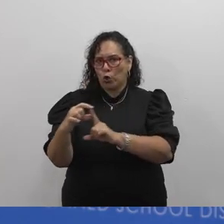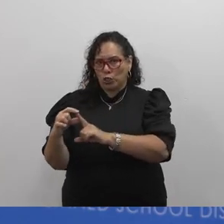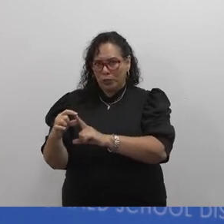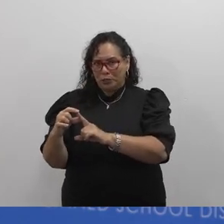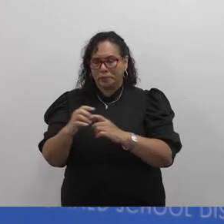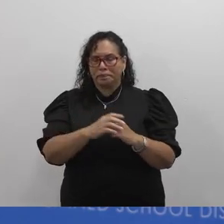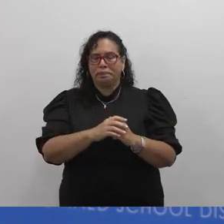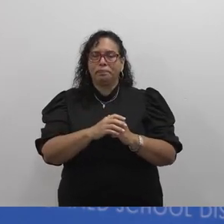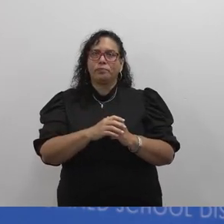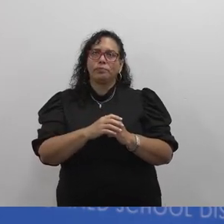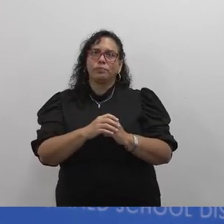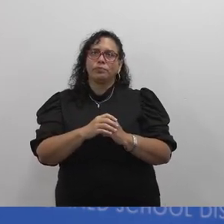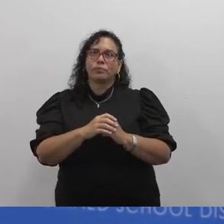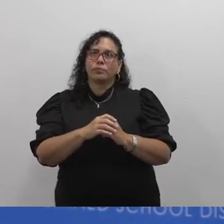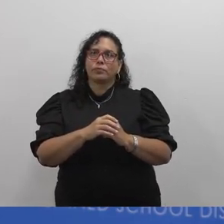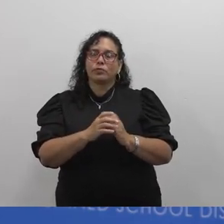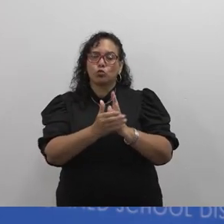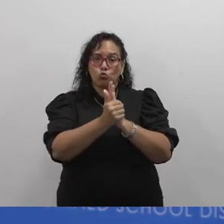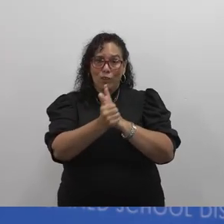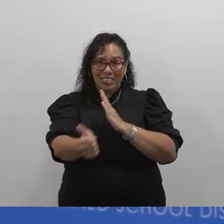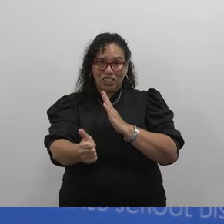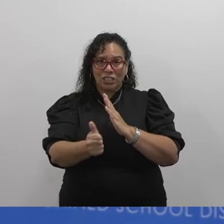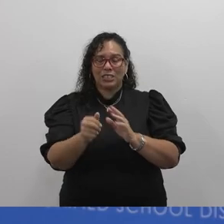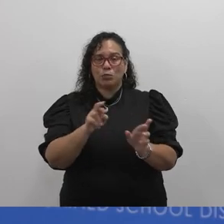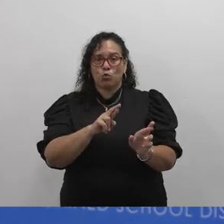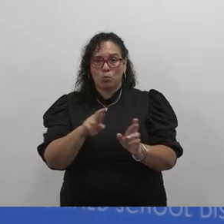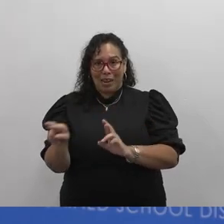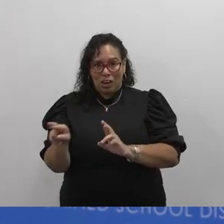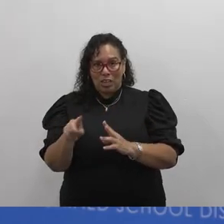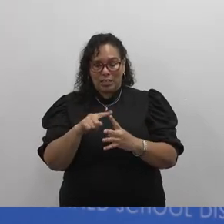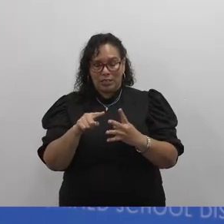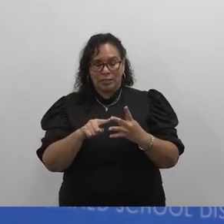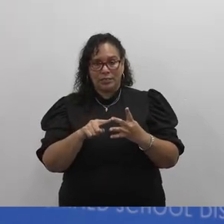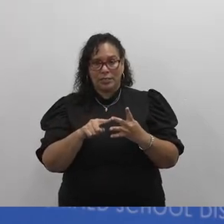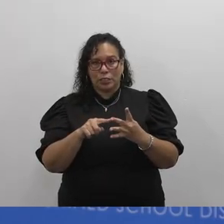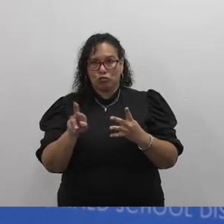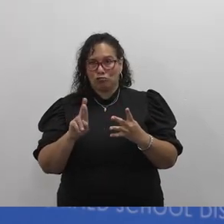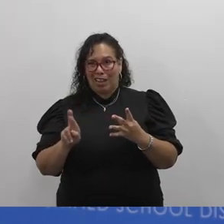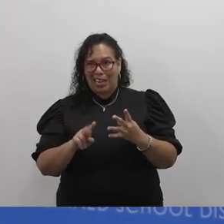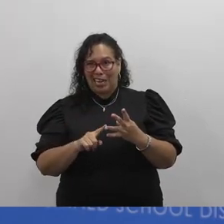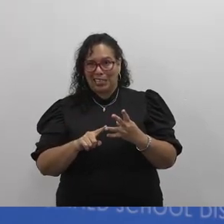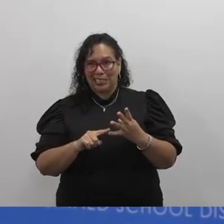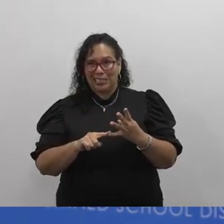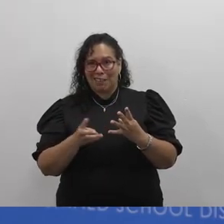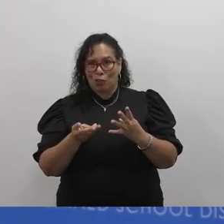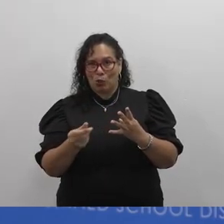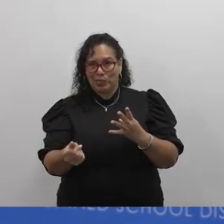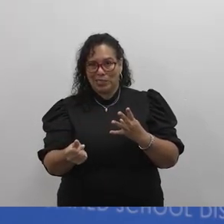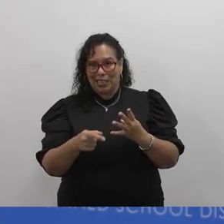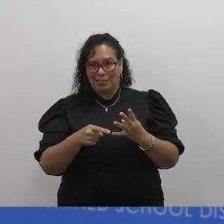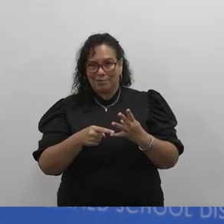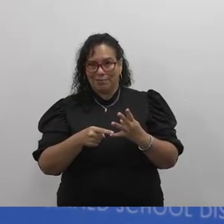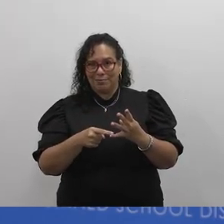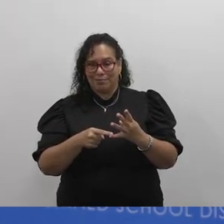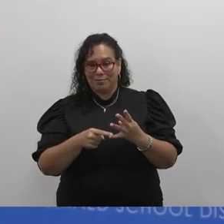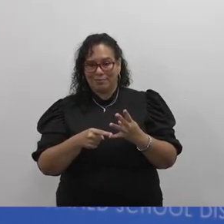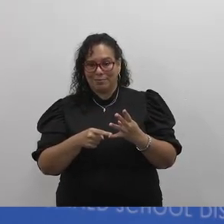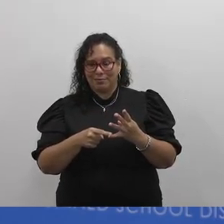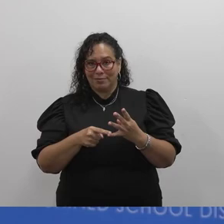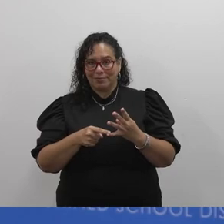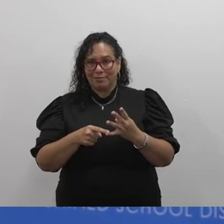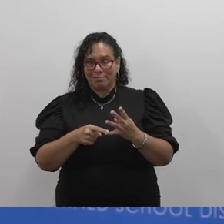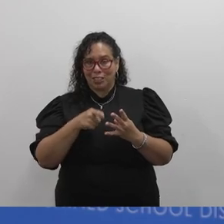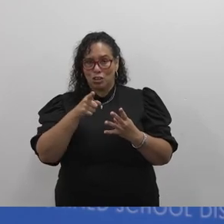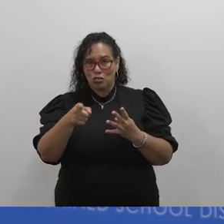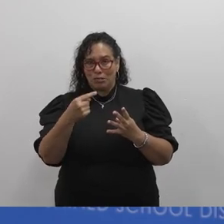of proficiency, preparedness, readiness, and fluency. All right, and since